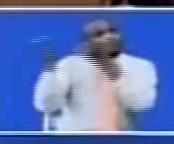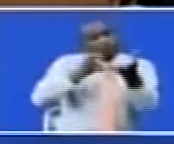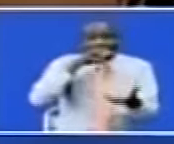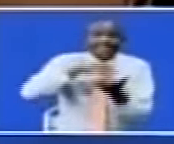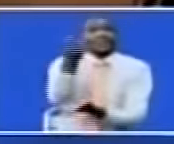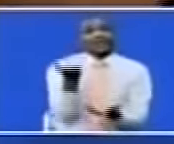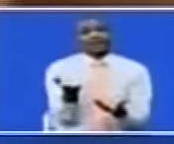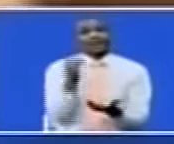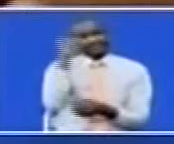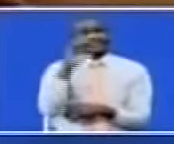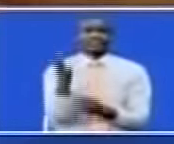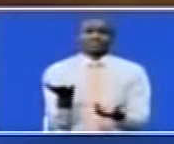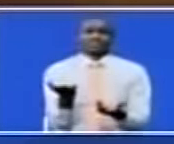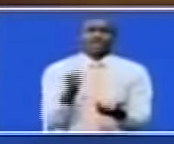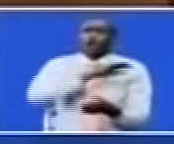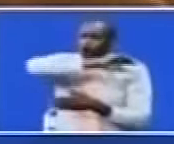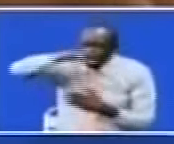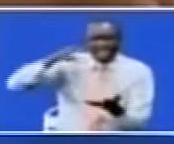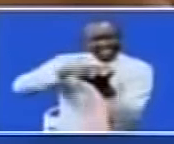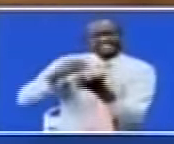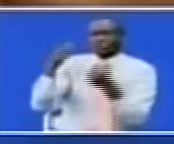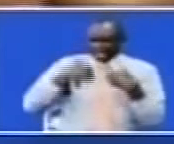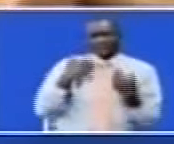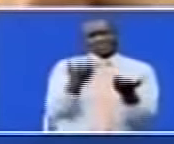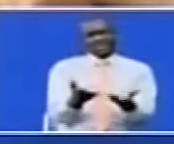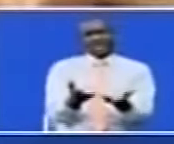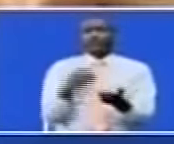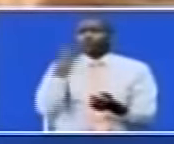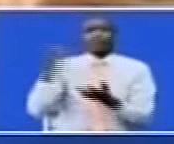ICC. All the cases that we have,